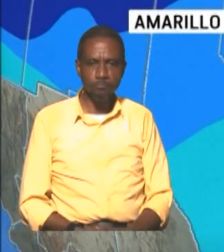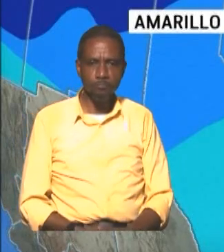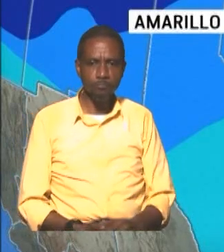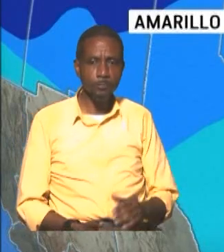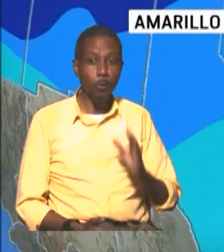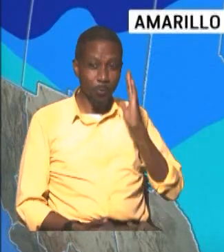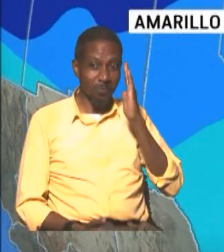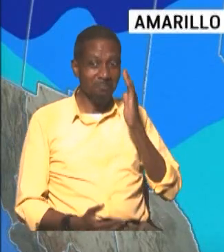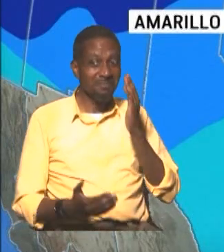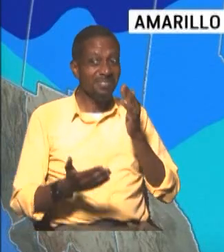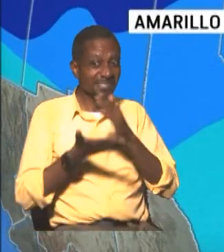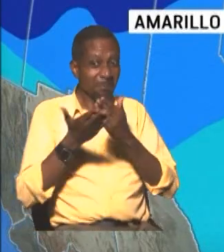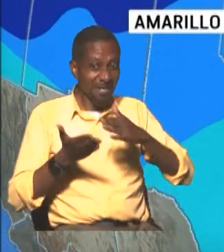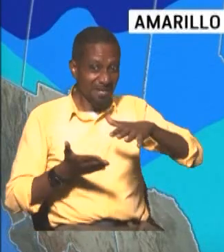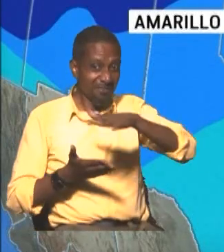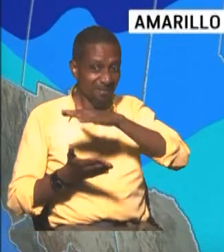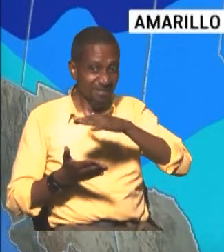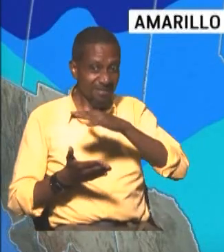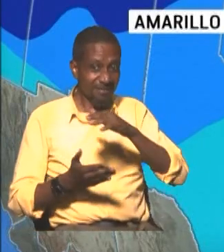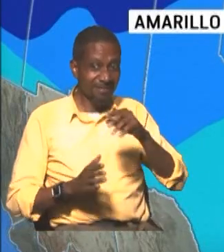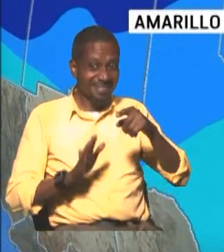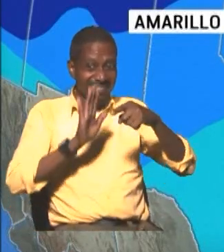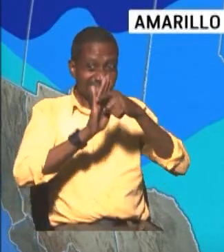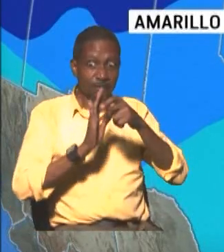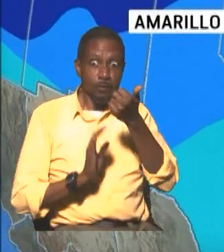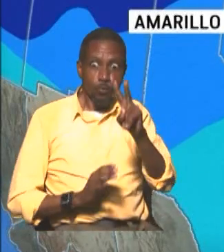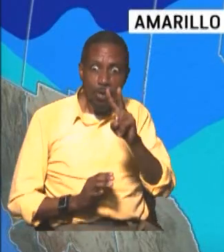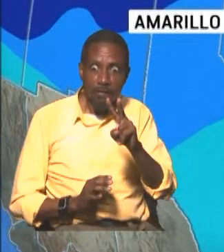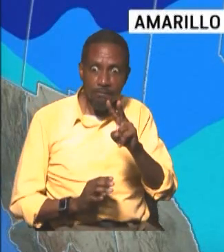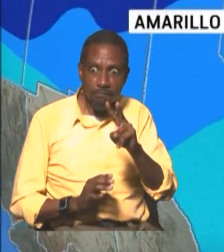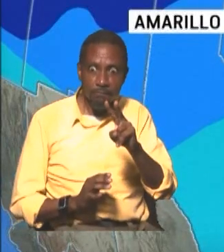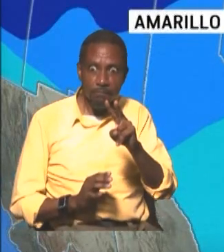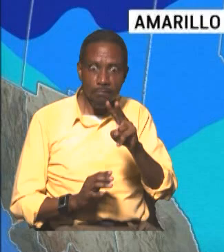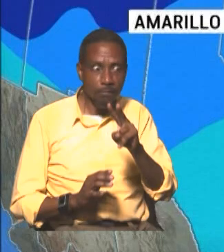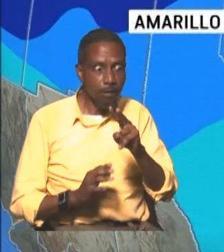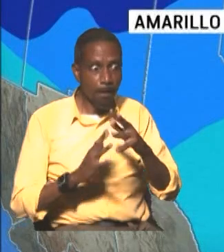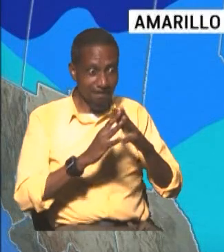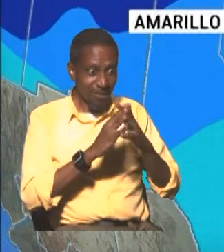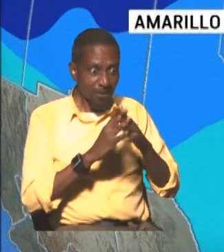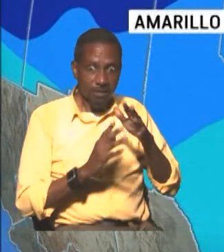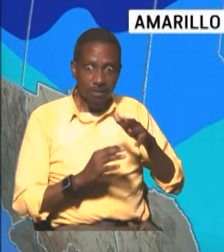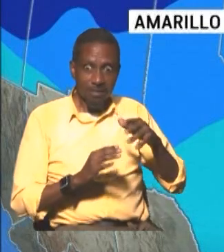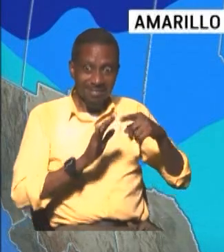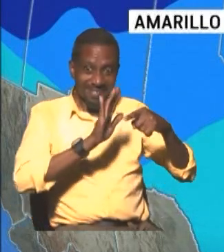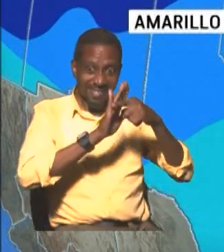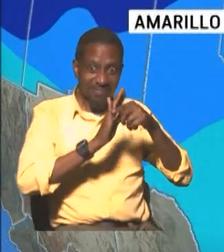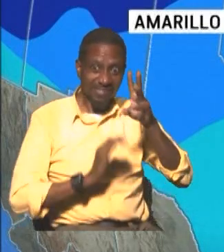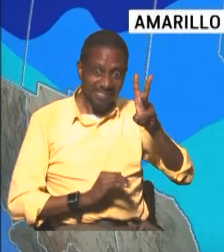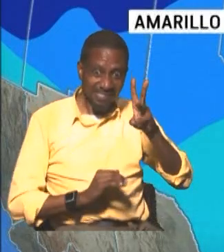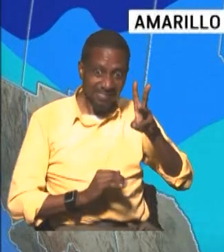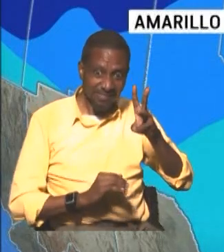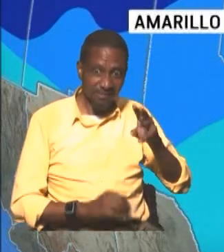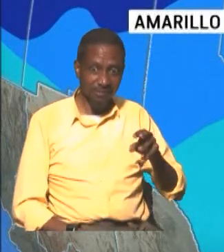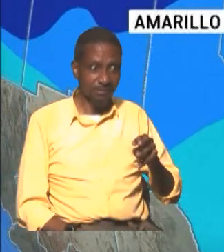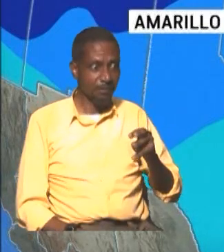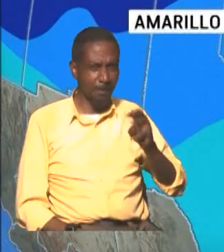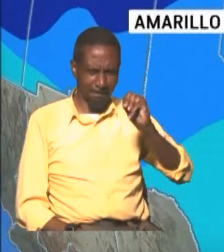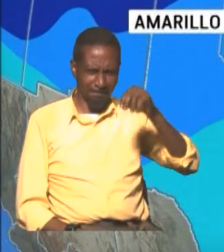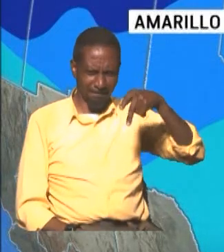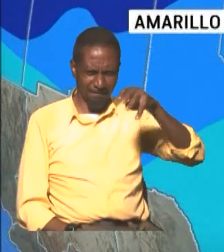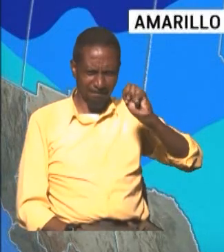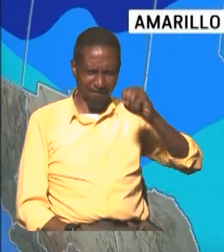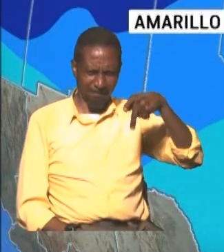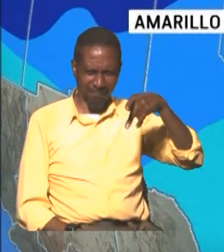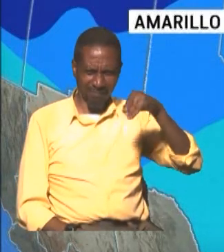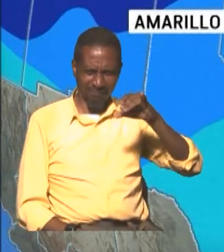12 degrees Celsius, in Atlanta and Dallas negative 6 degrees, and over in Memphis, Florida and Houston